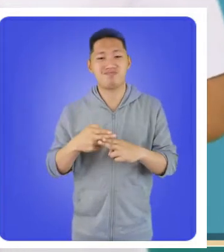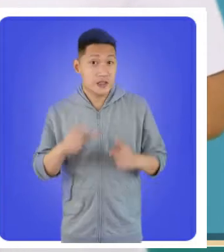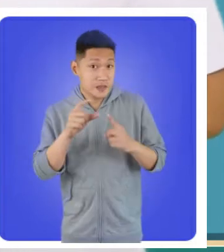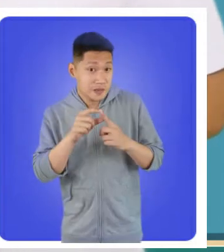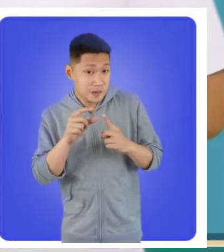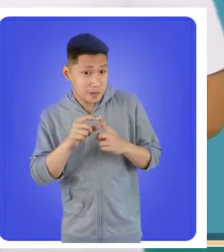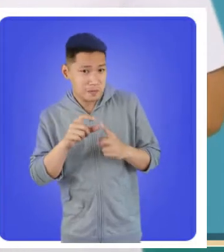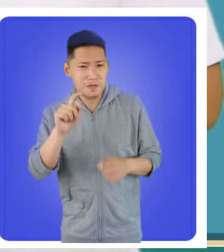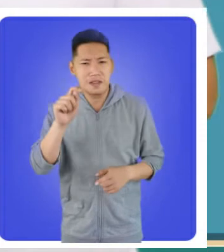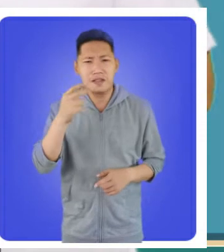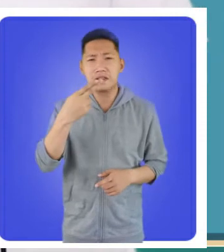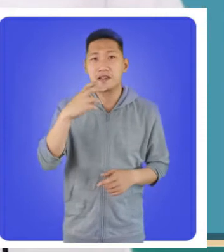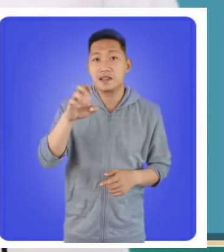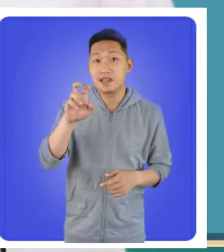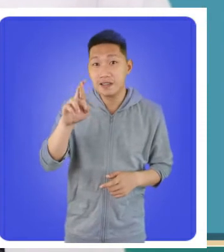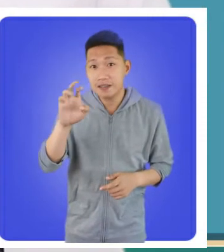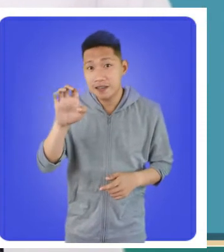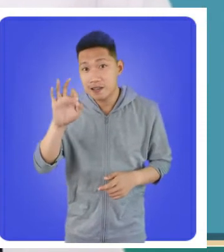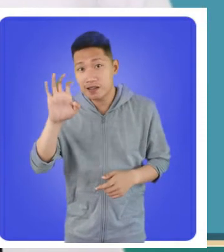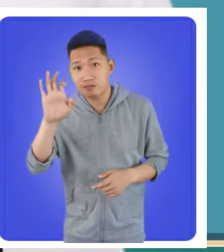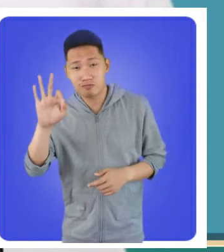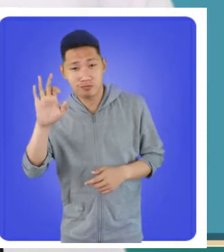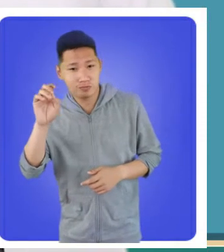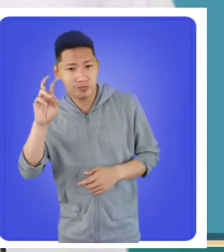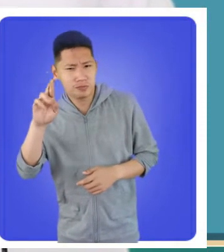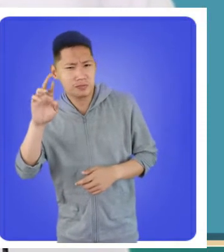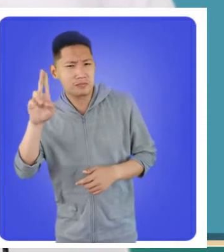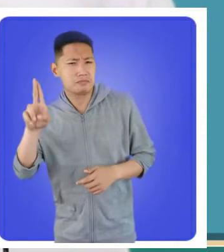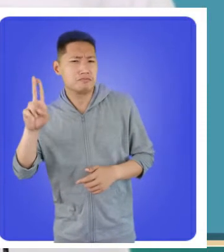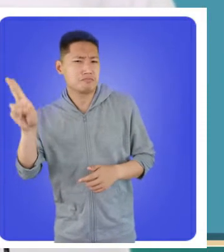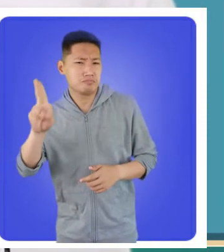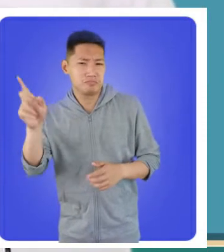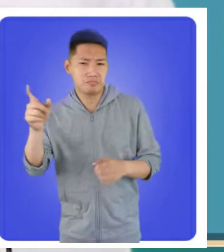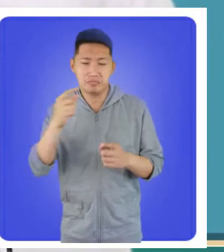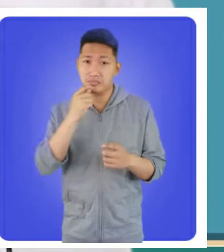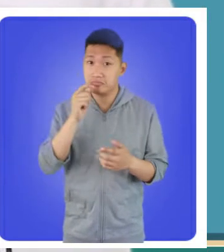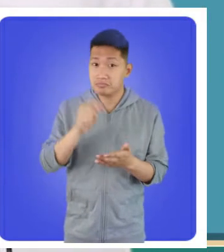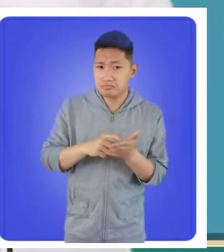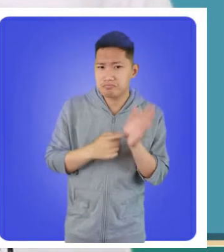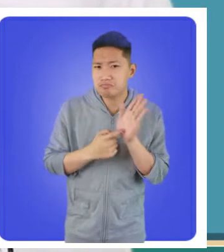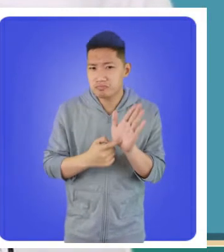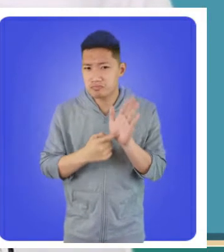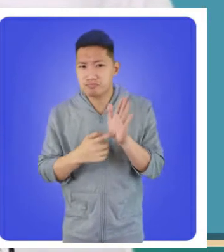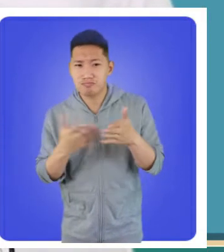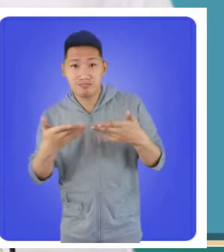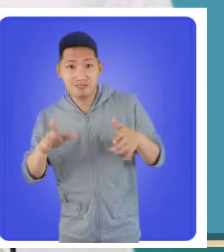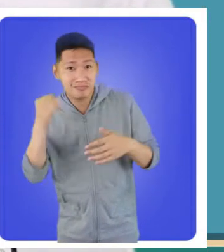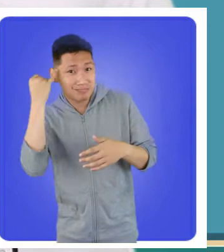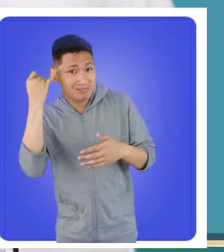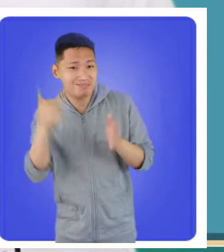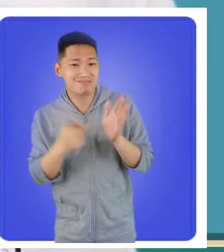word therefore is used in the text to show conclusion of idea presented.